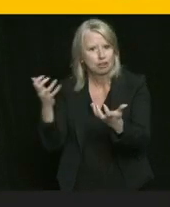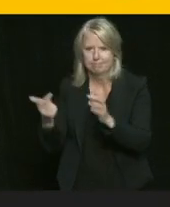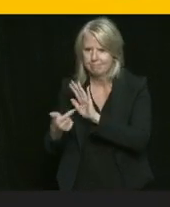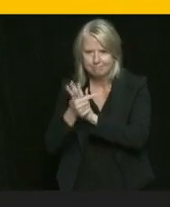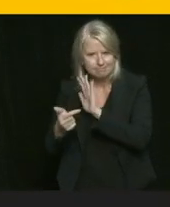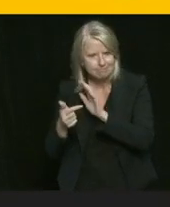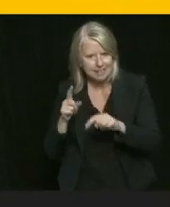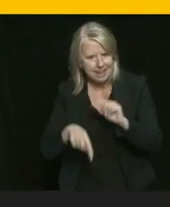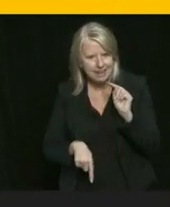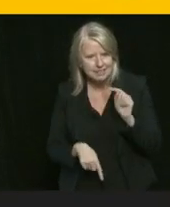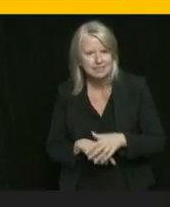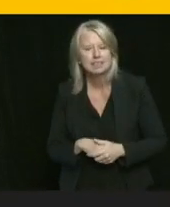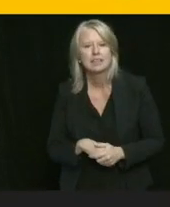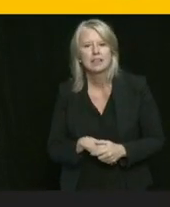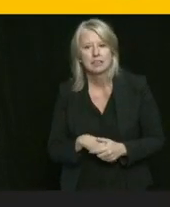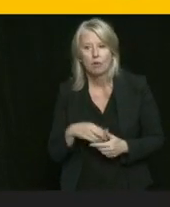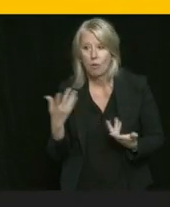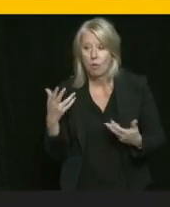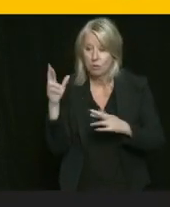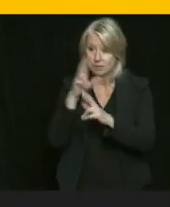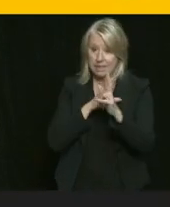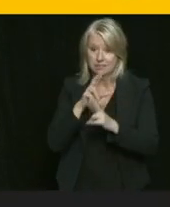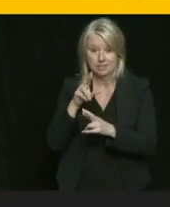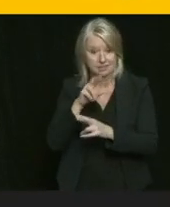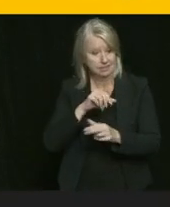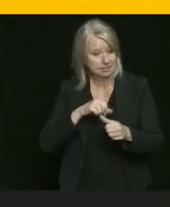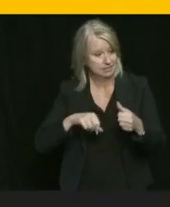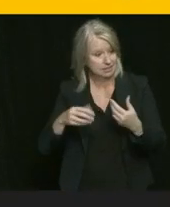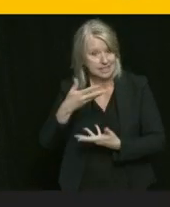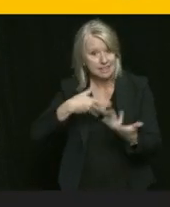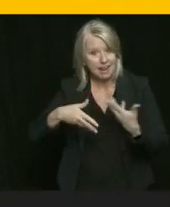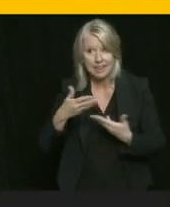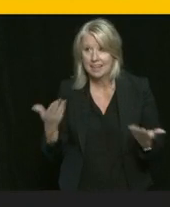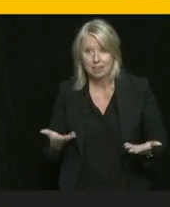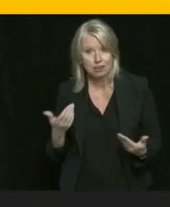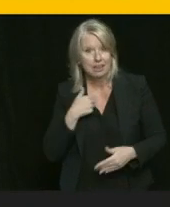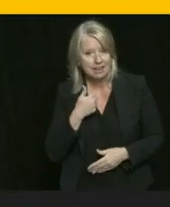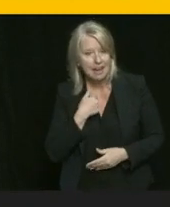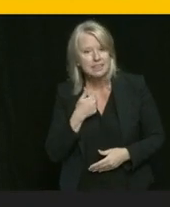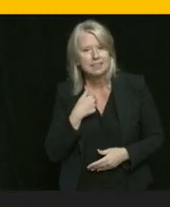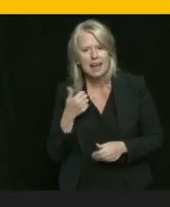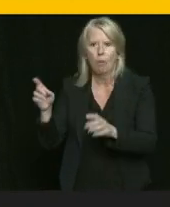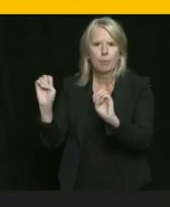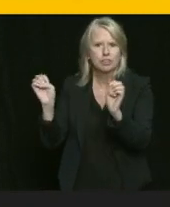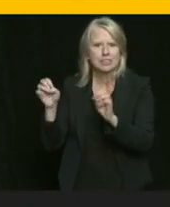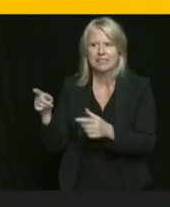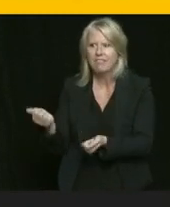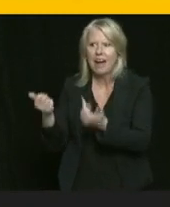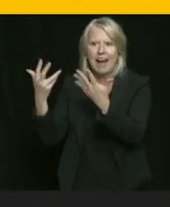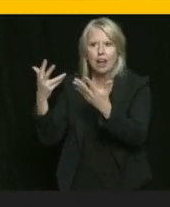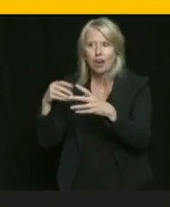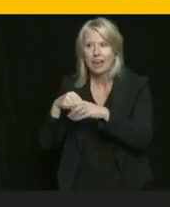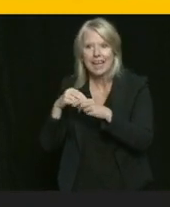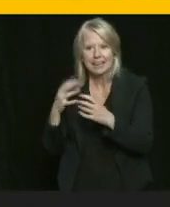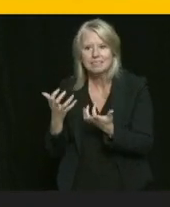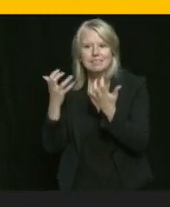In a respectful society such as ours, everyone must be aware.